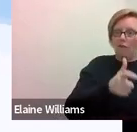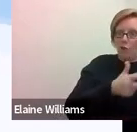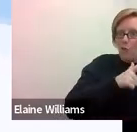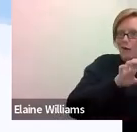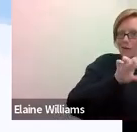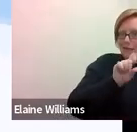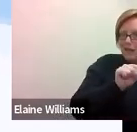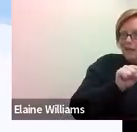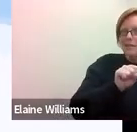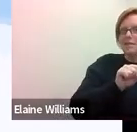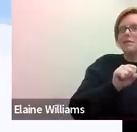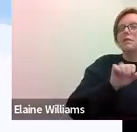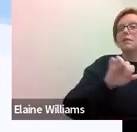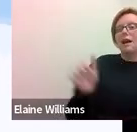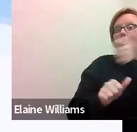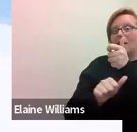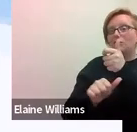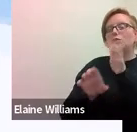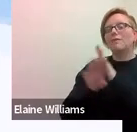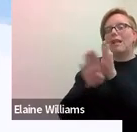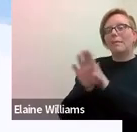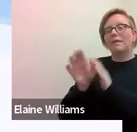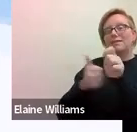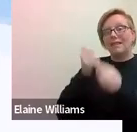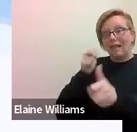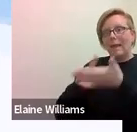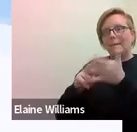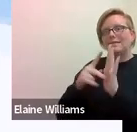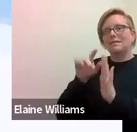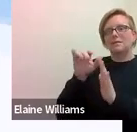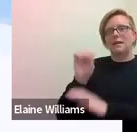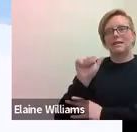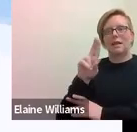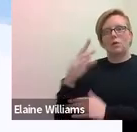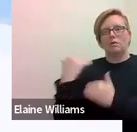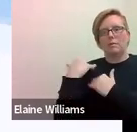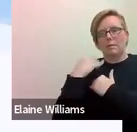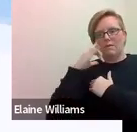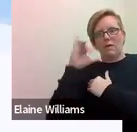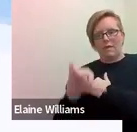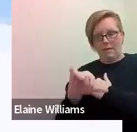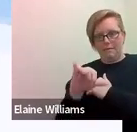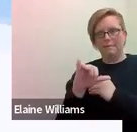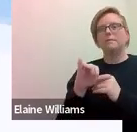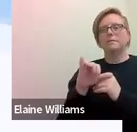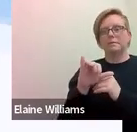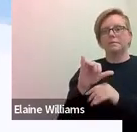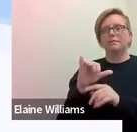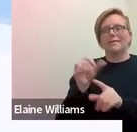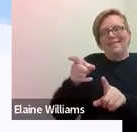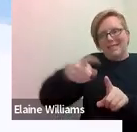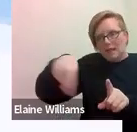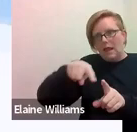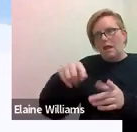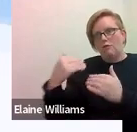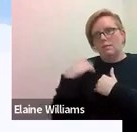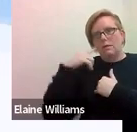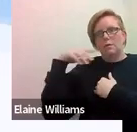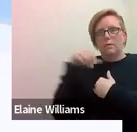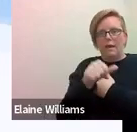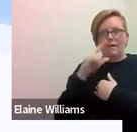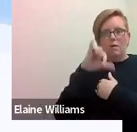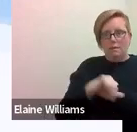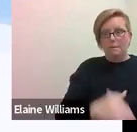under developmental delay as a preschooler. So if the school wanted that to look at a different category, they would then be responsible to fund that